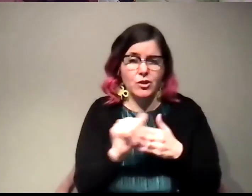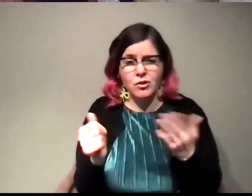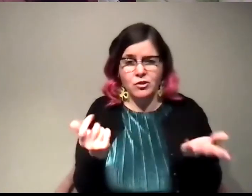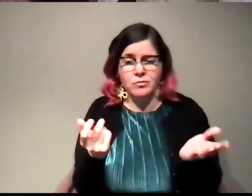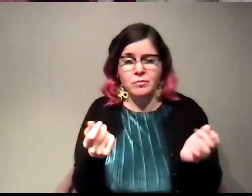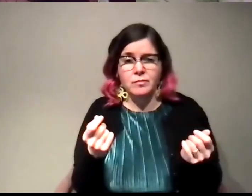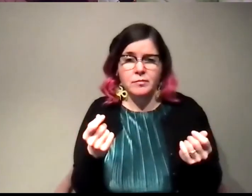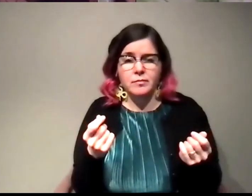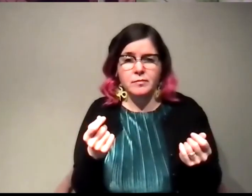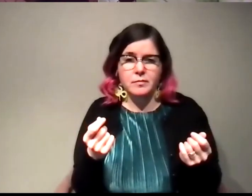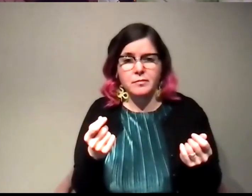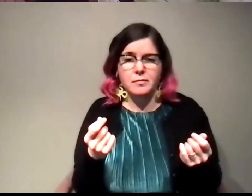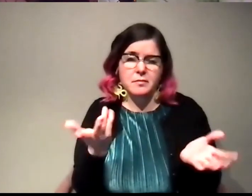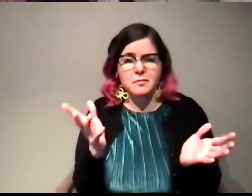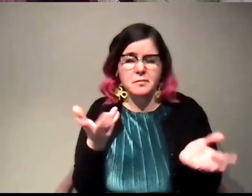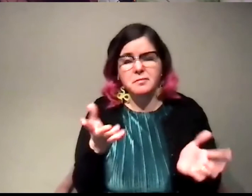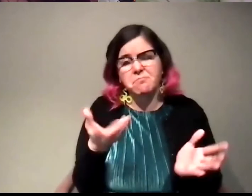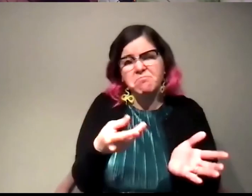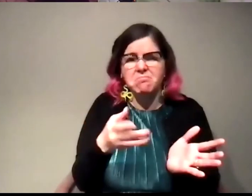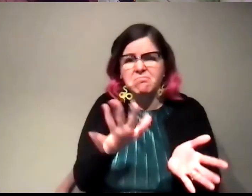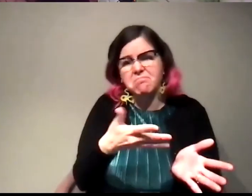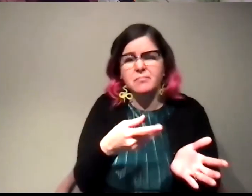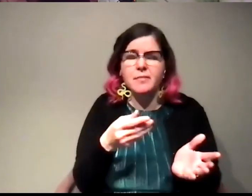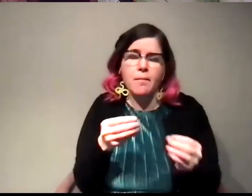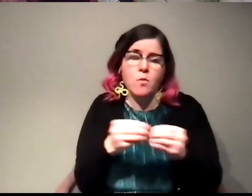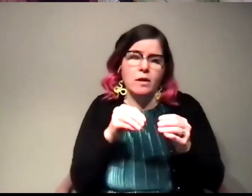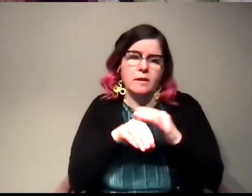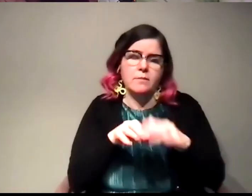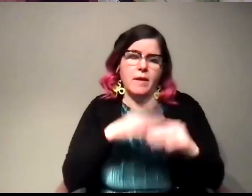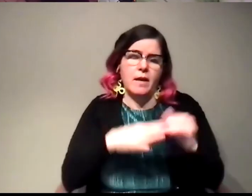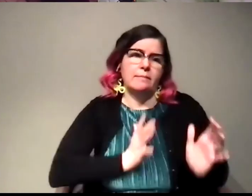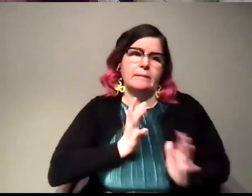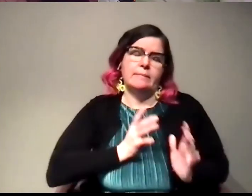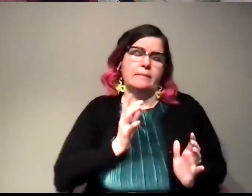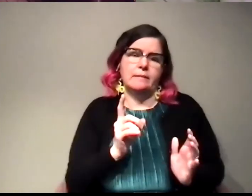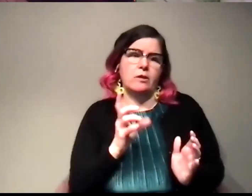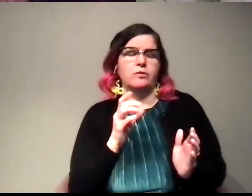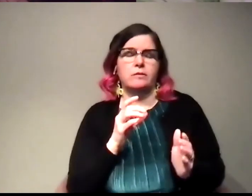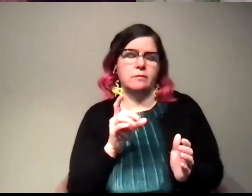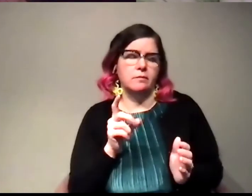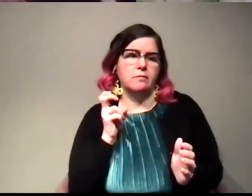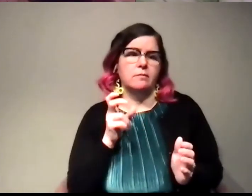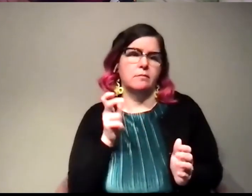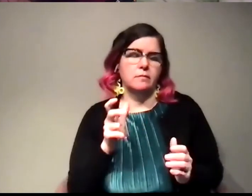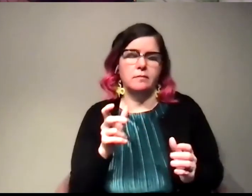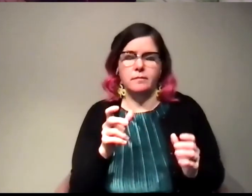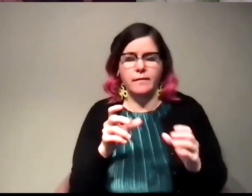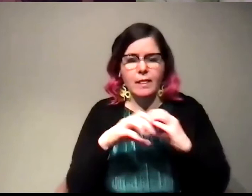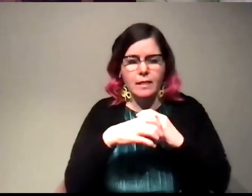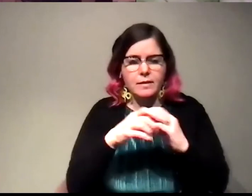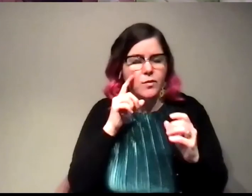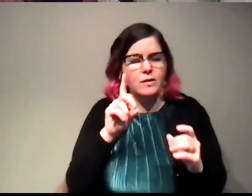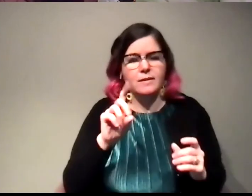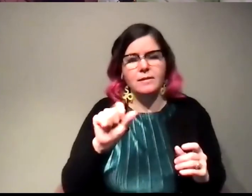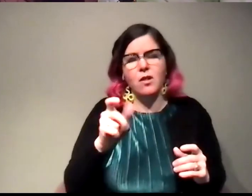you know, still, you know, a bit of change, but more accessible to most people than these hundreds of dollars worth of macro lenses for DSLR